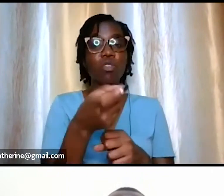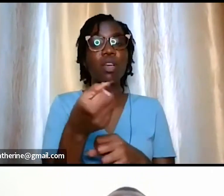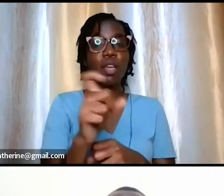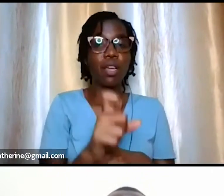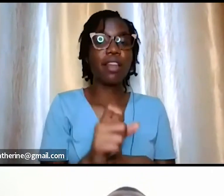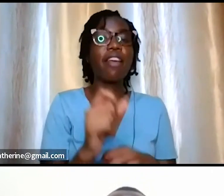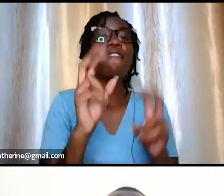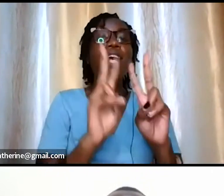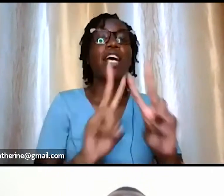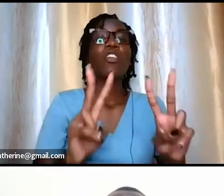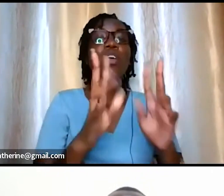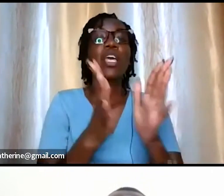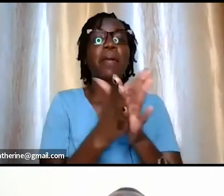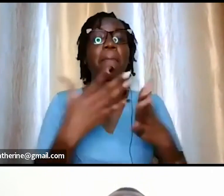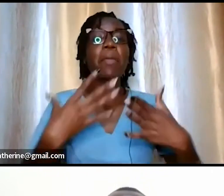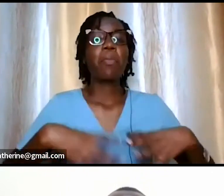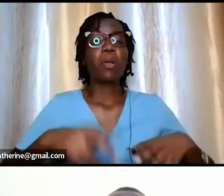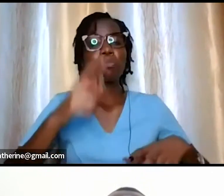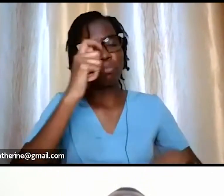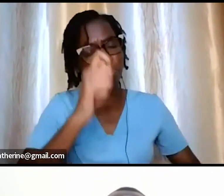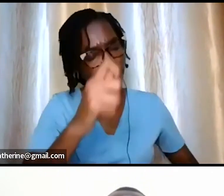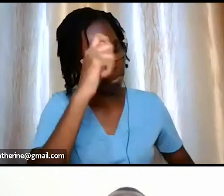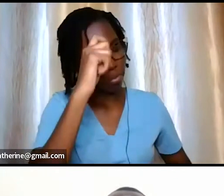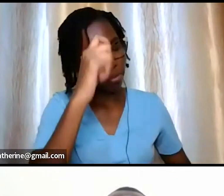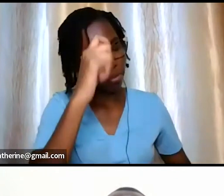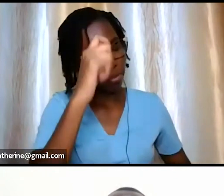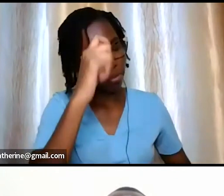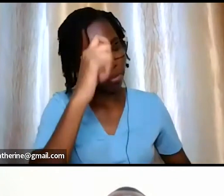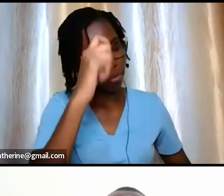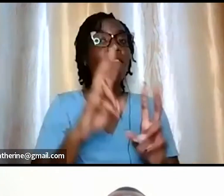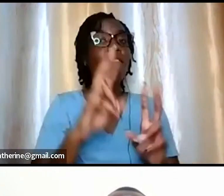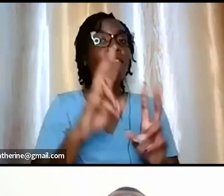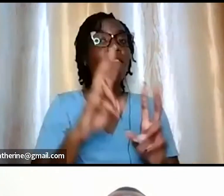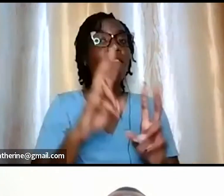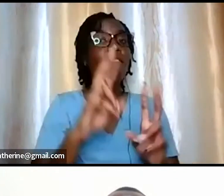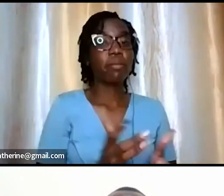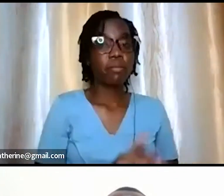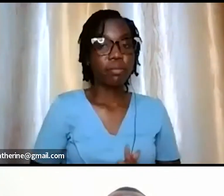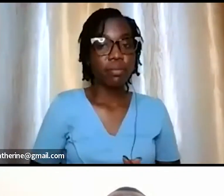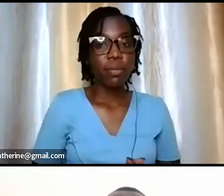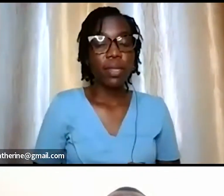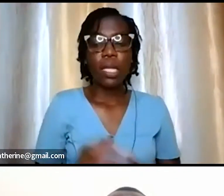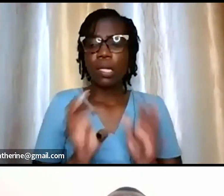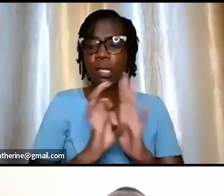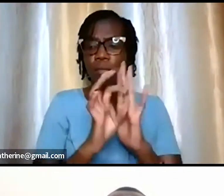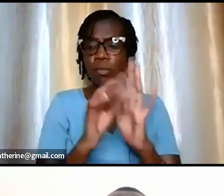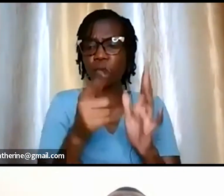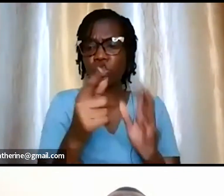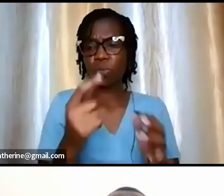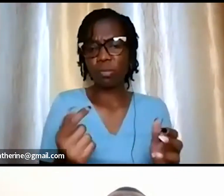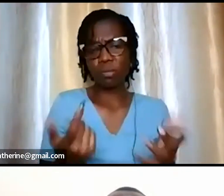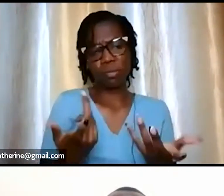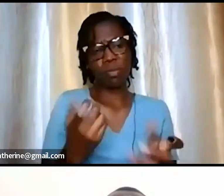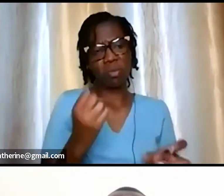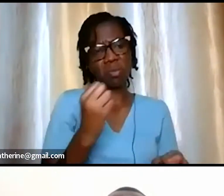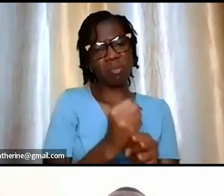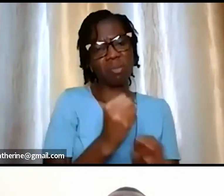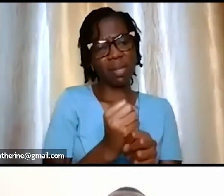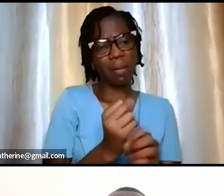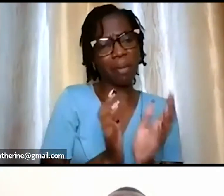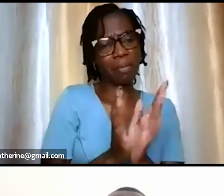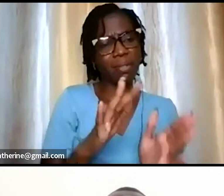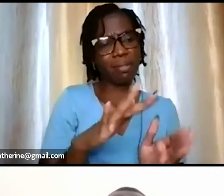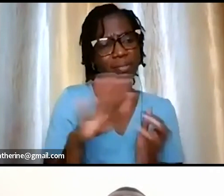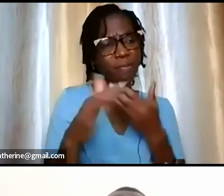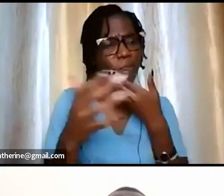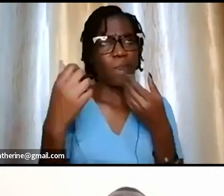can start respecting you for the value you bring. Sometimes, like for example, we work, we are in public sector making